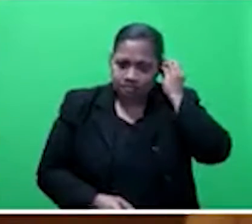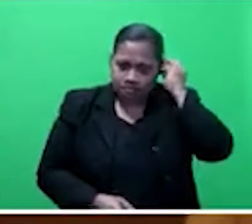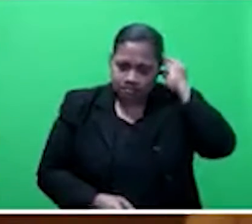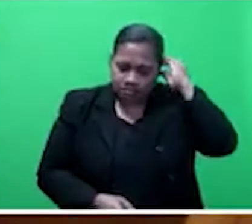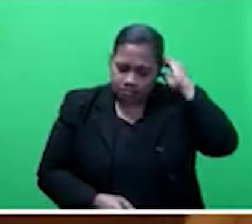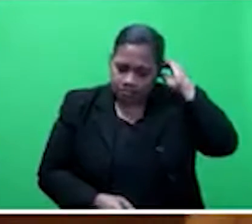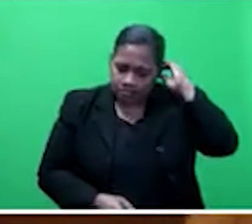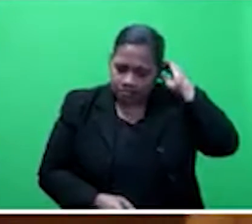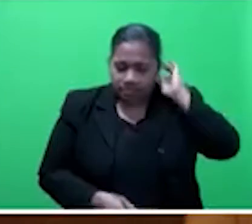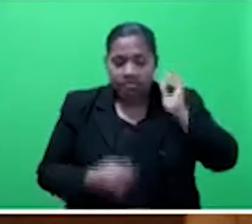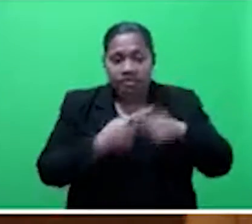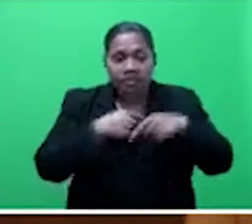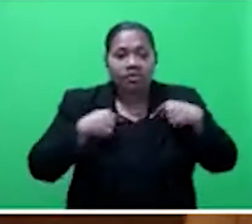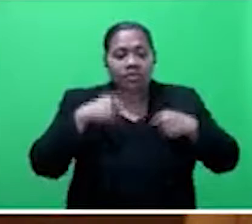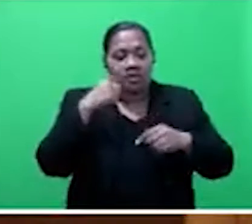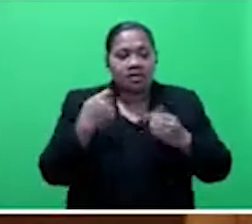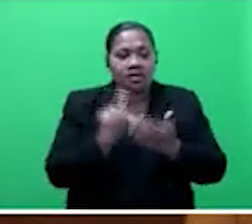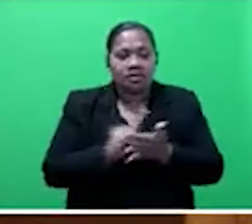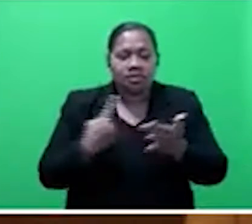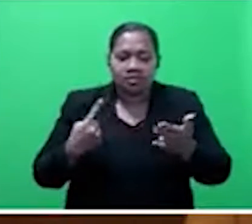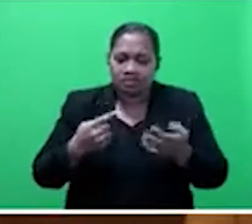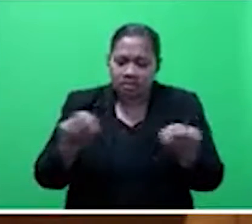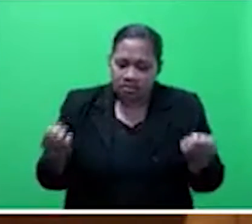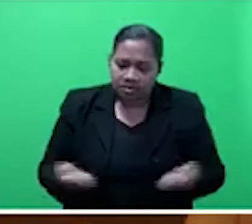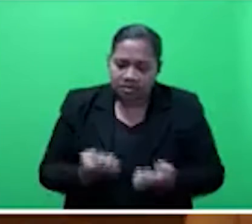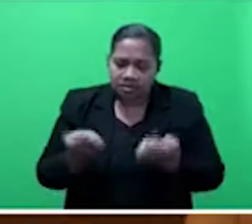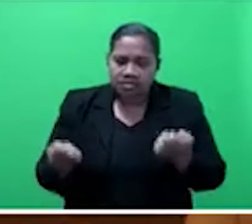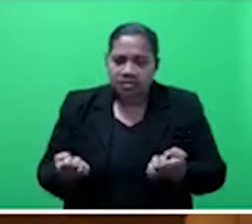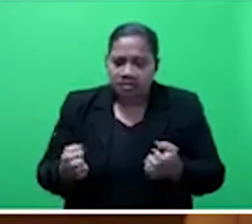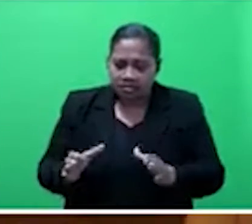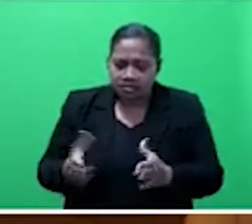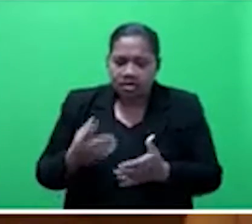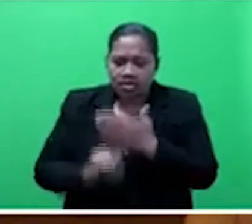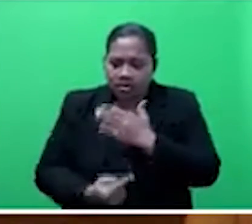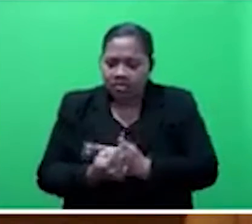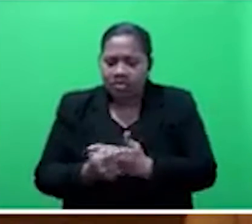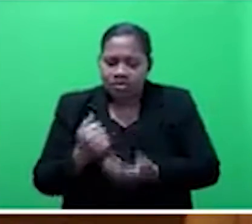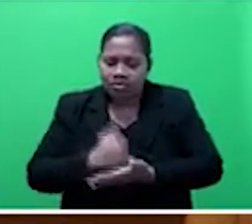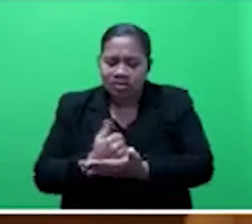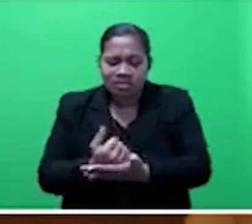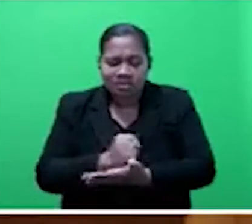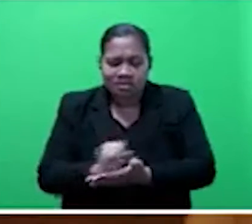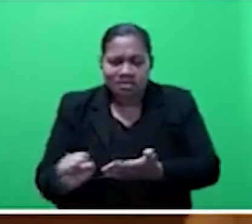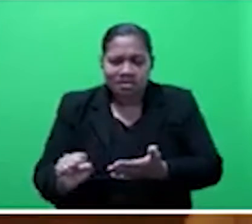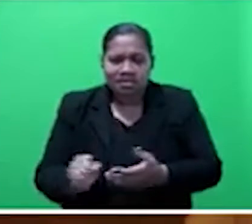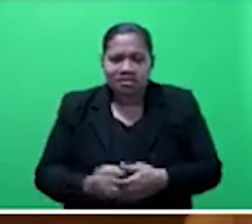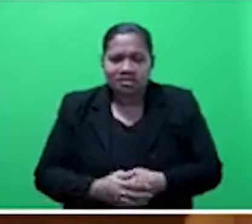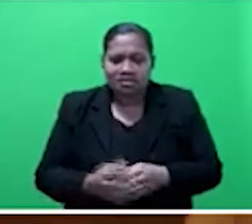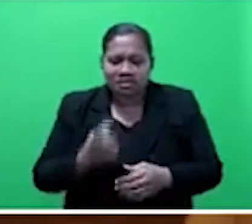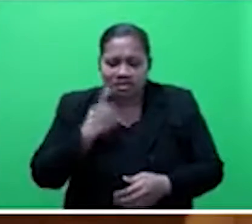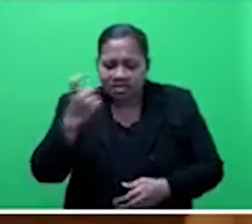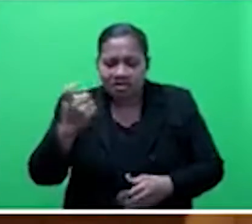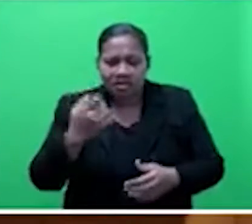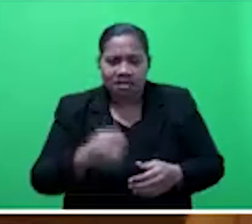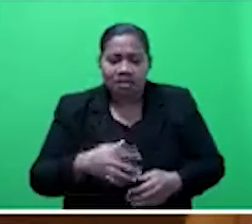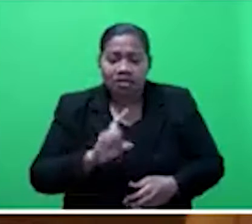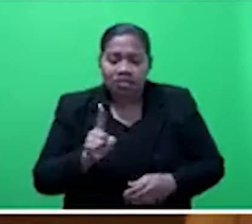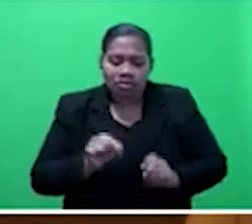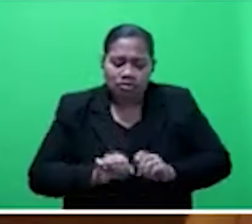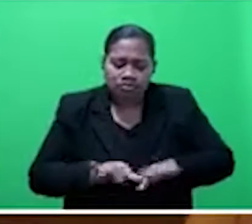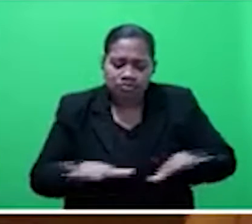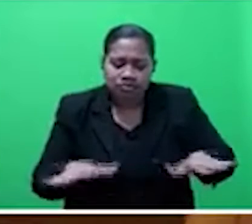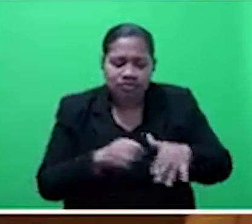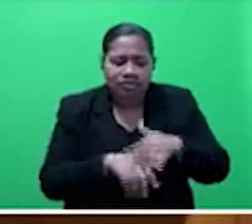this offer and assist in extending the scope of their specialist care into rural areas.